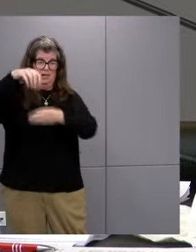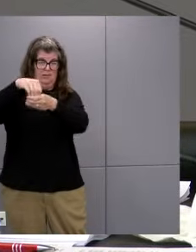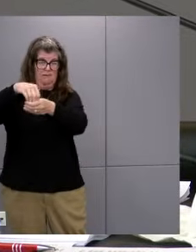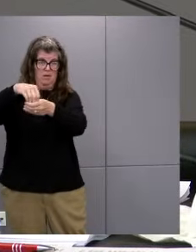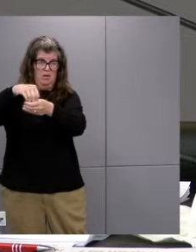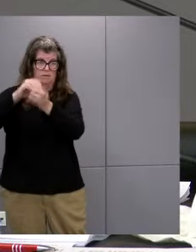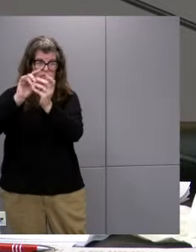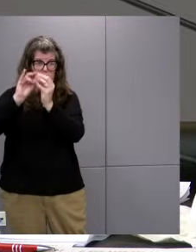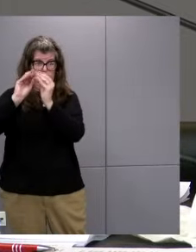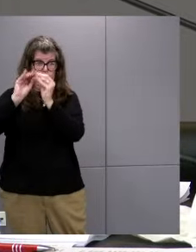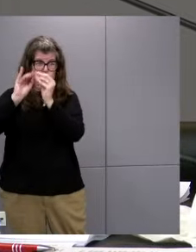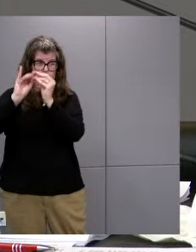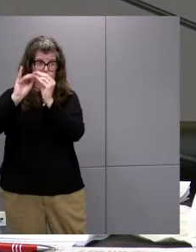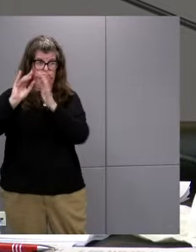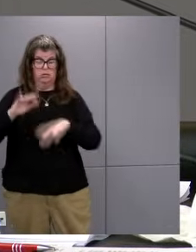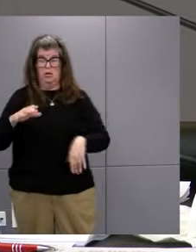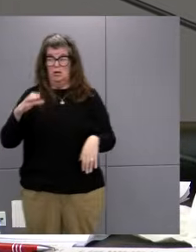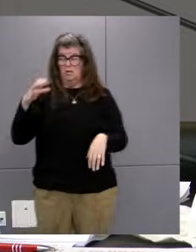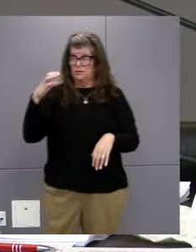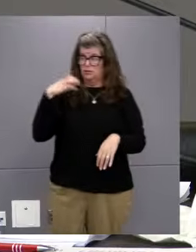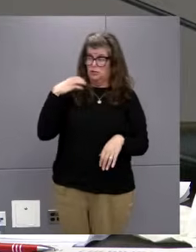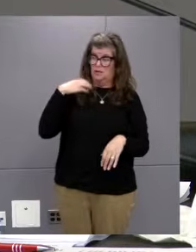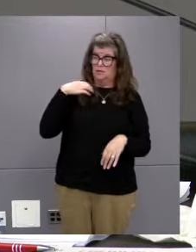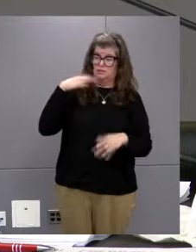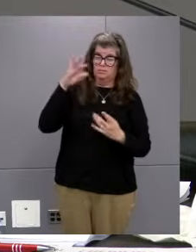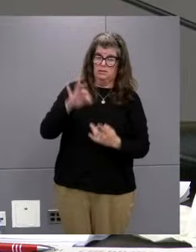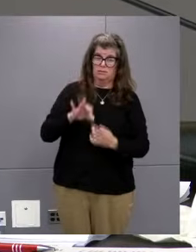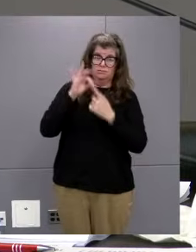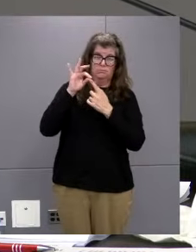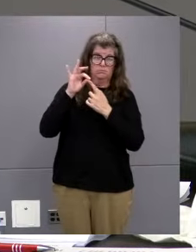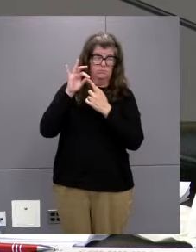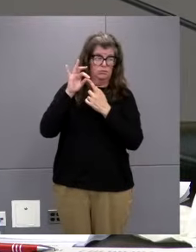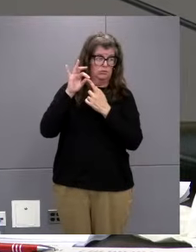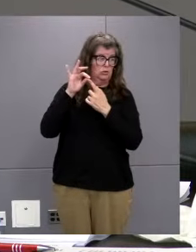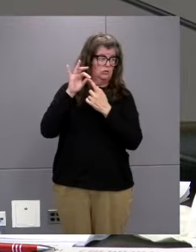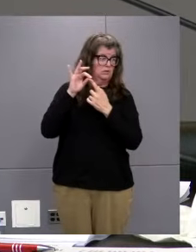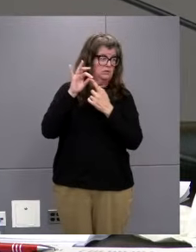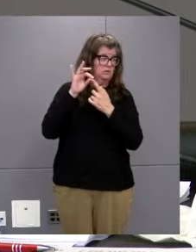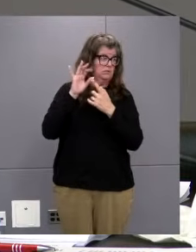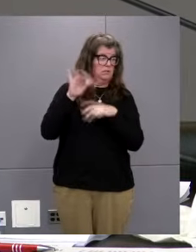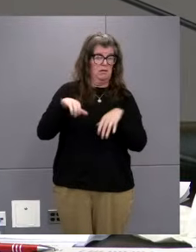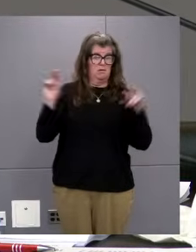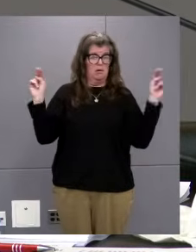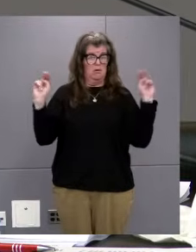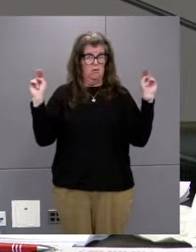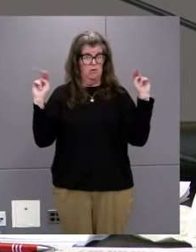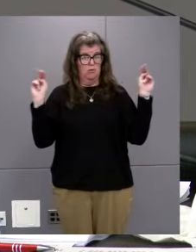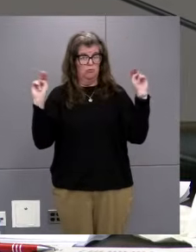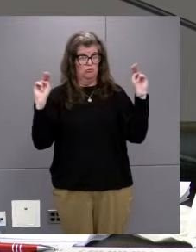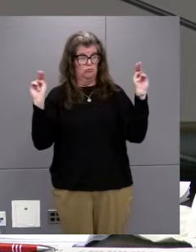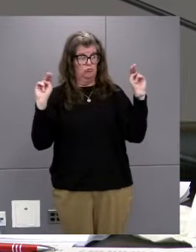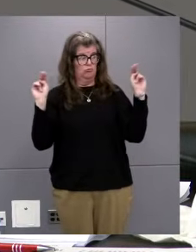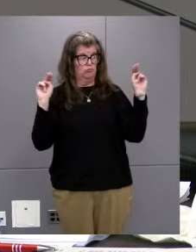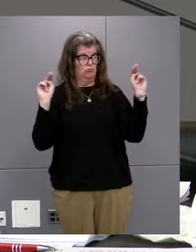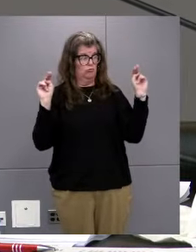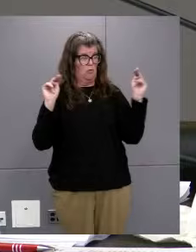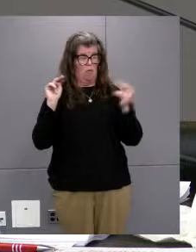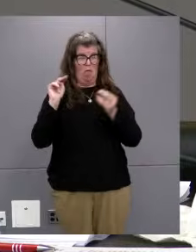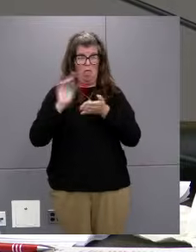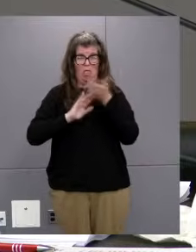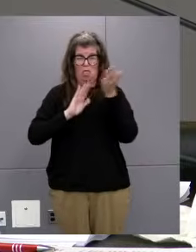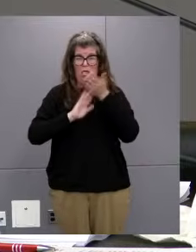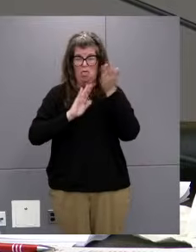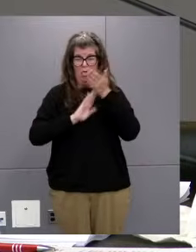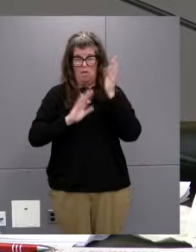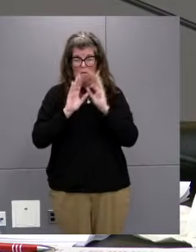because the chair has been chosen to probably be that middle ground and that neutral presider of the meeting. But